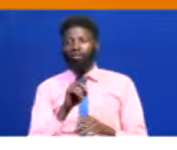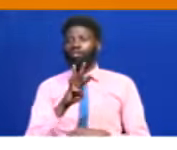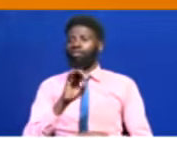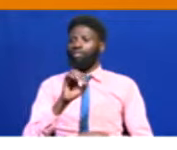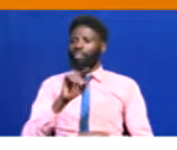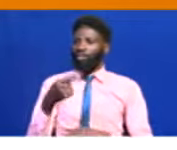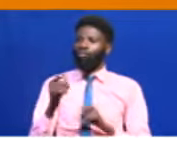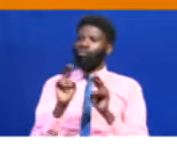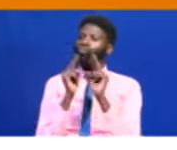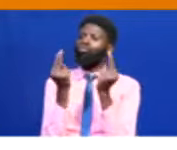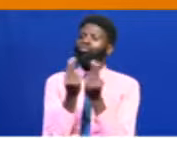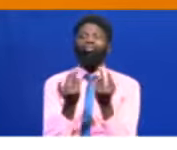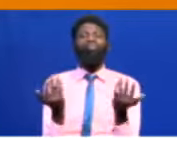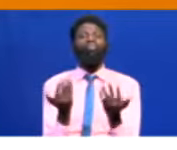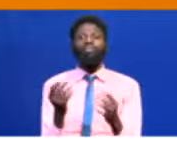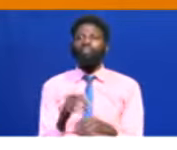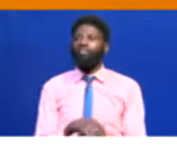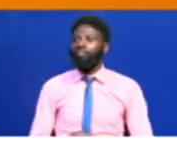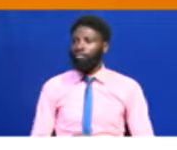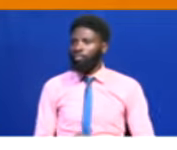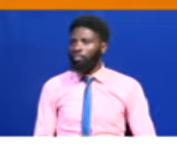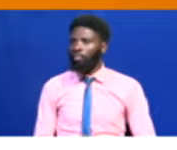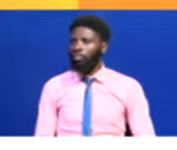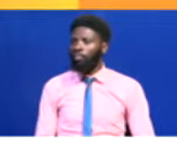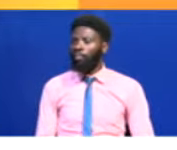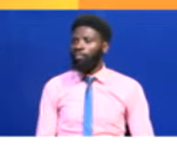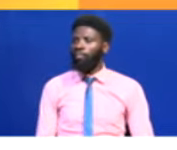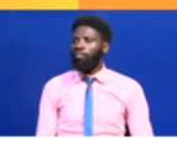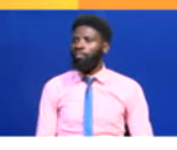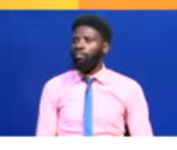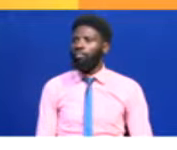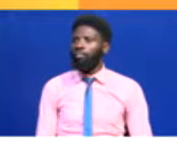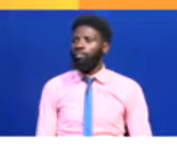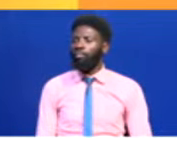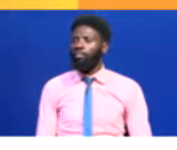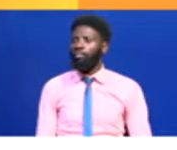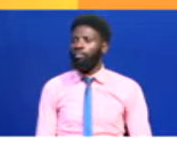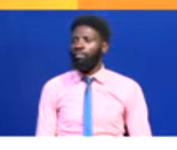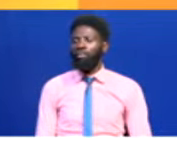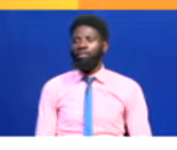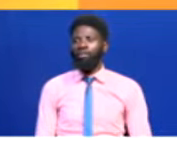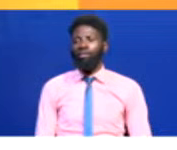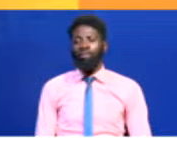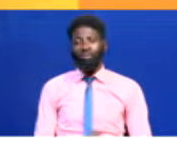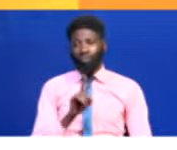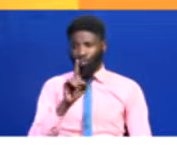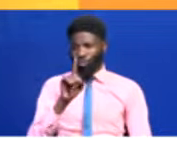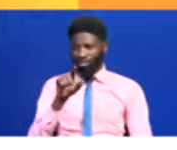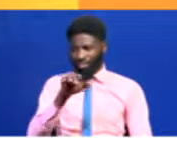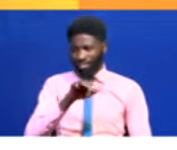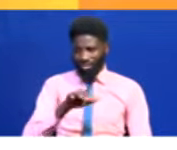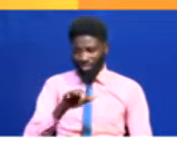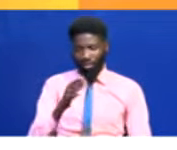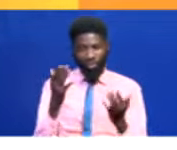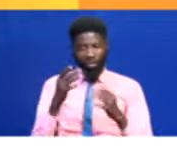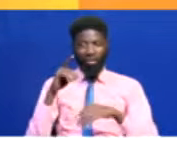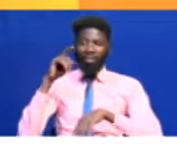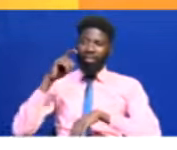units, where are they? Yes, we have one in